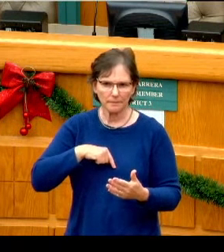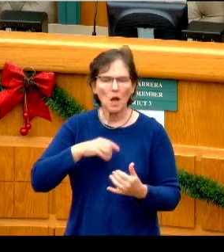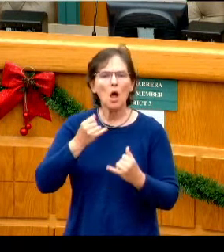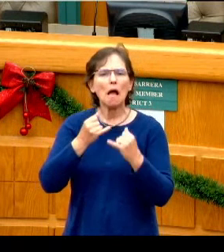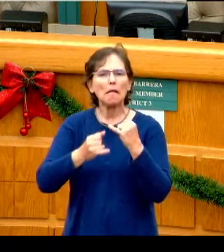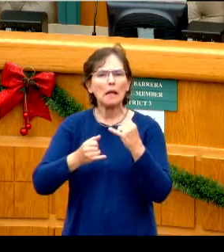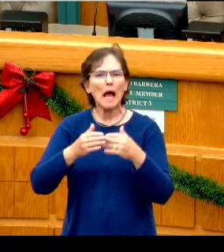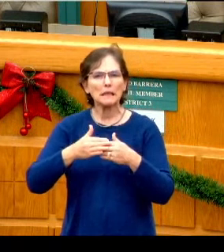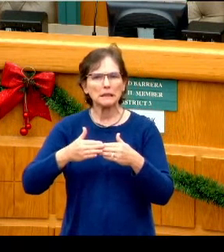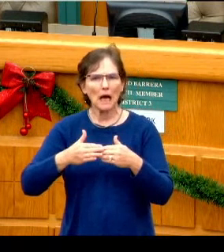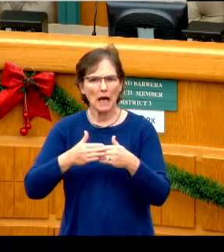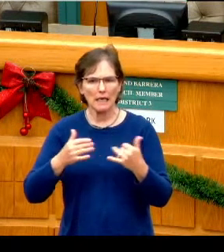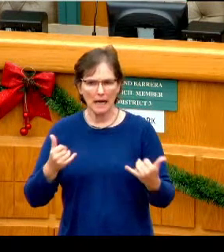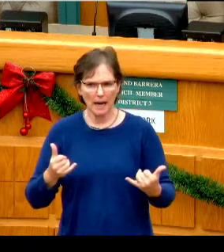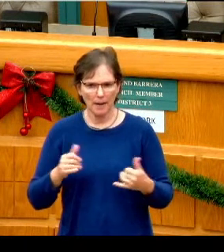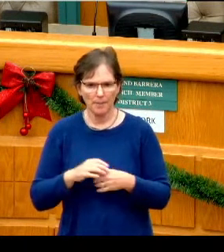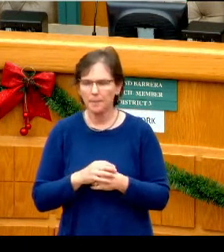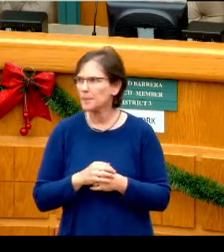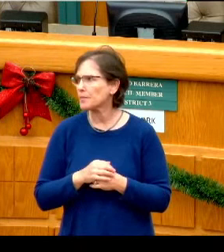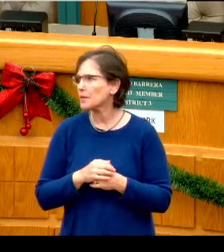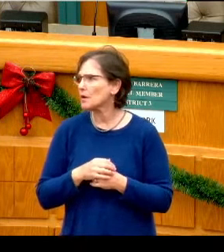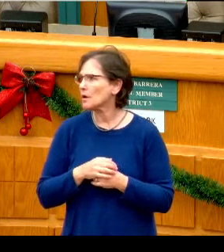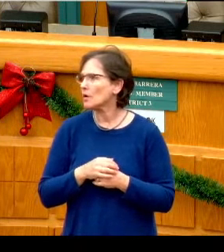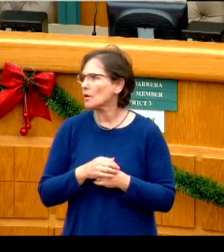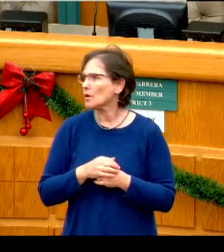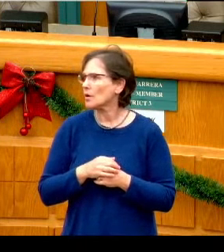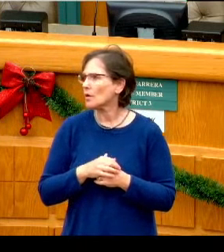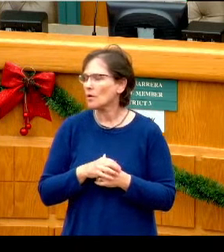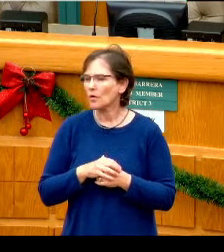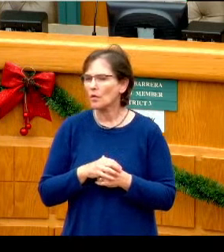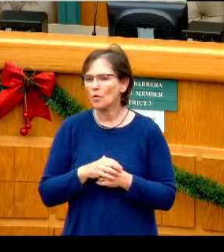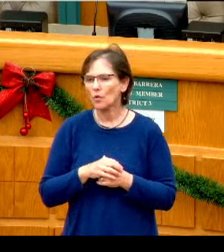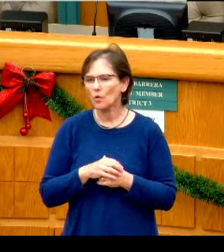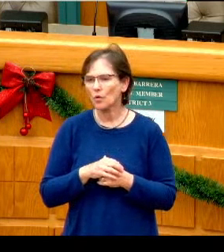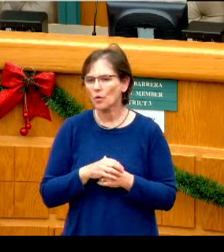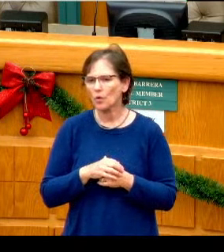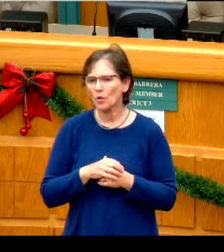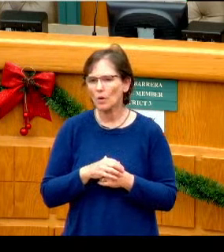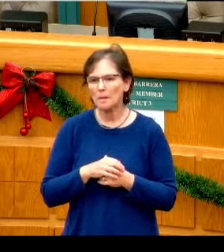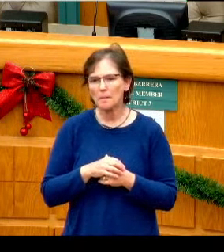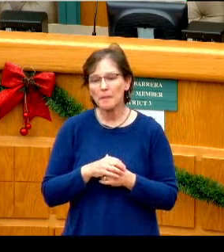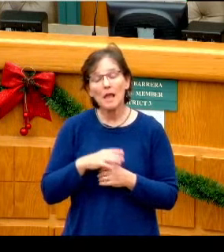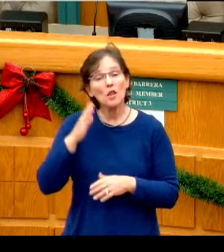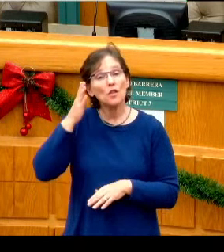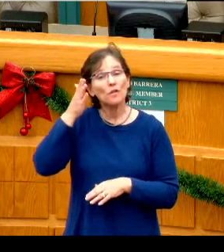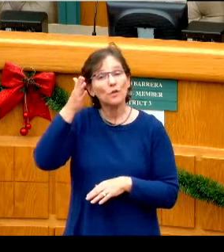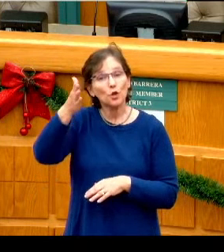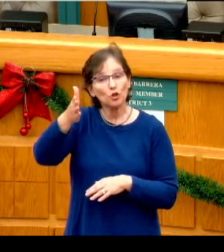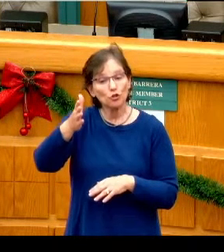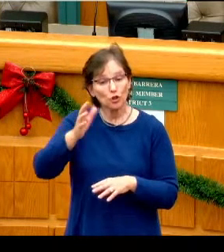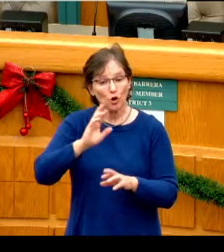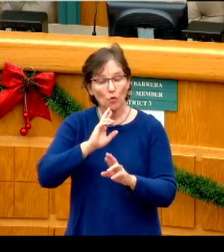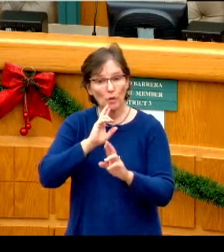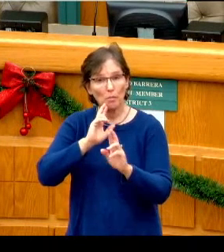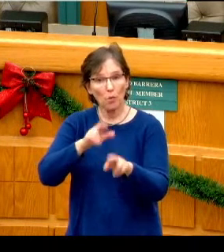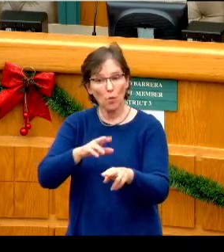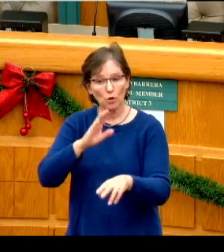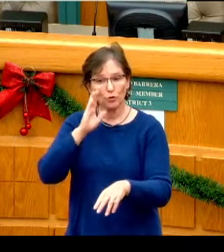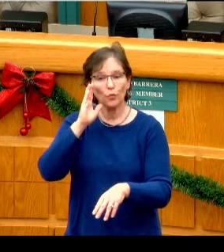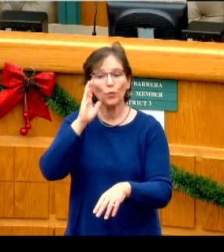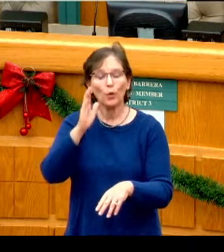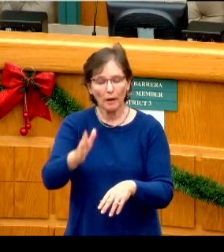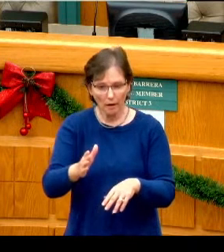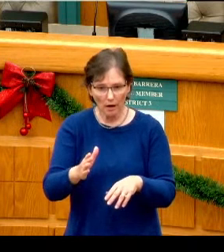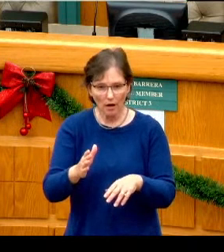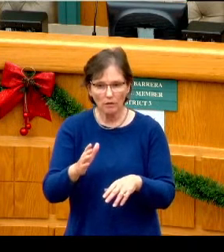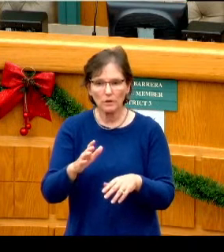that's planned right now for the task force. We will pre-record future reports. I believe that they'll still be